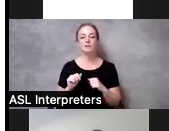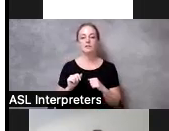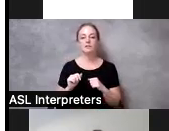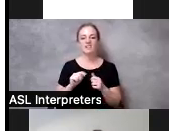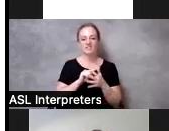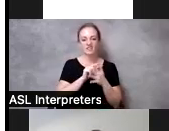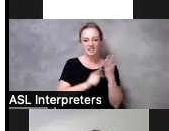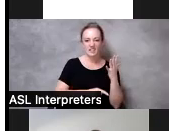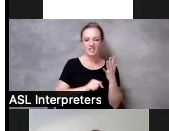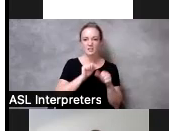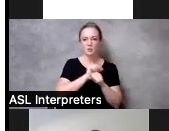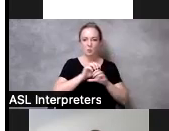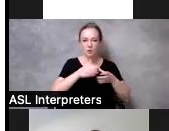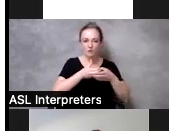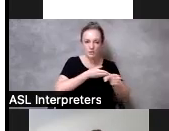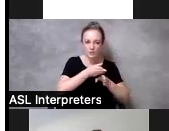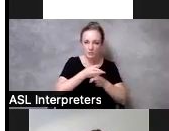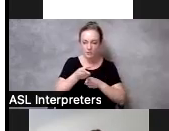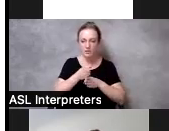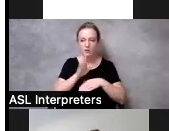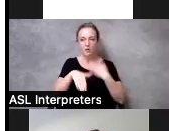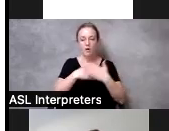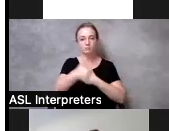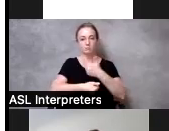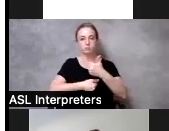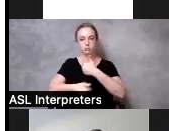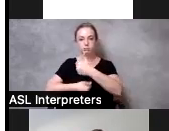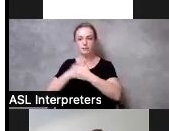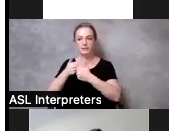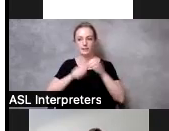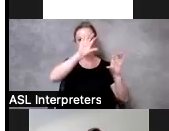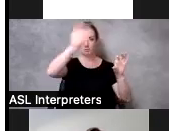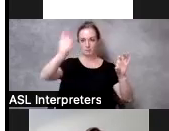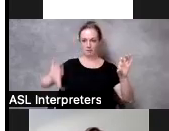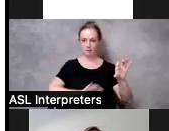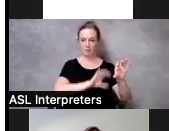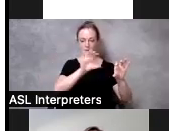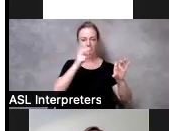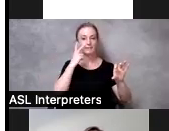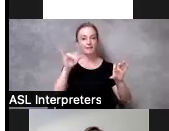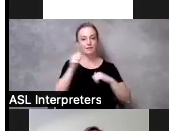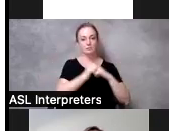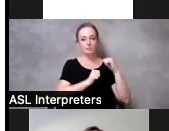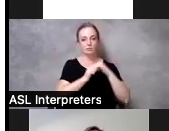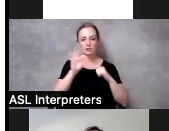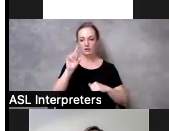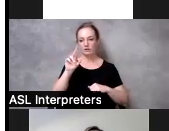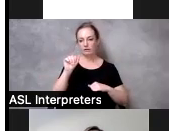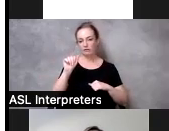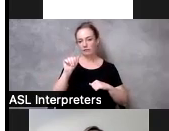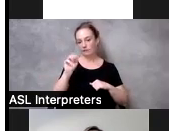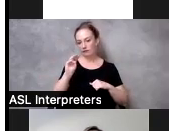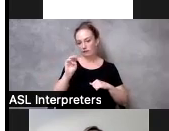fall into the domains you see listed on the slide. So you see 5 areas there. This is our strategic framework we've adopted for